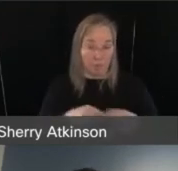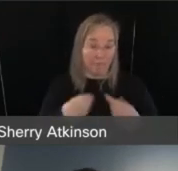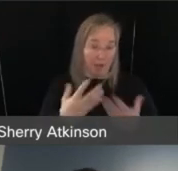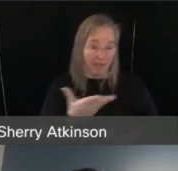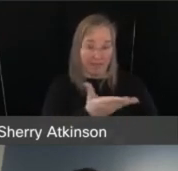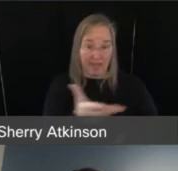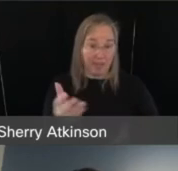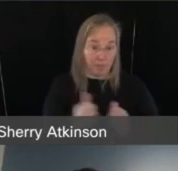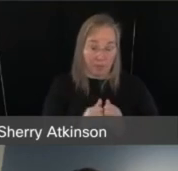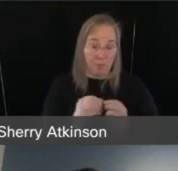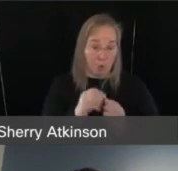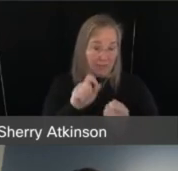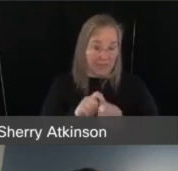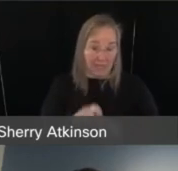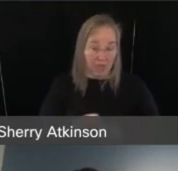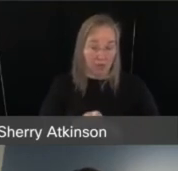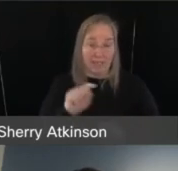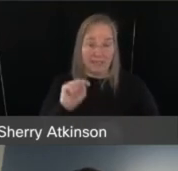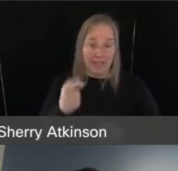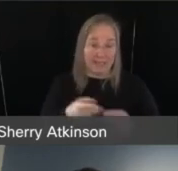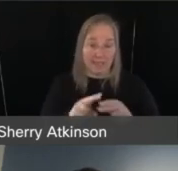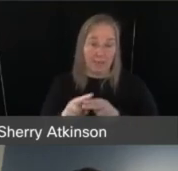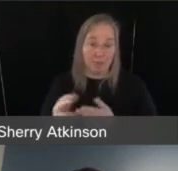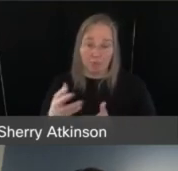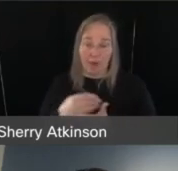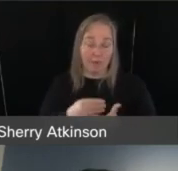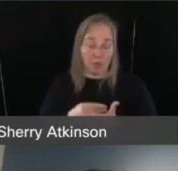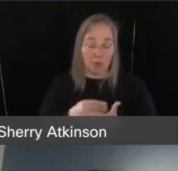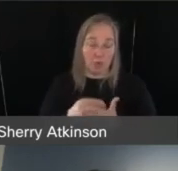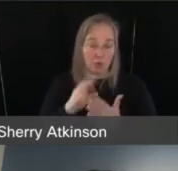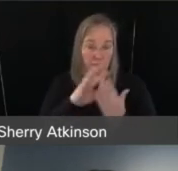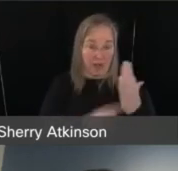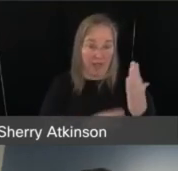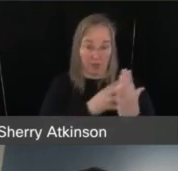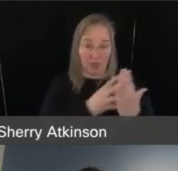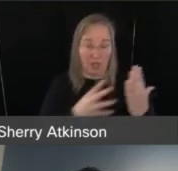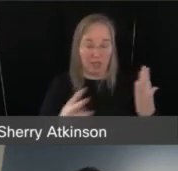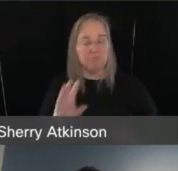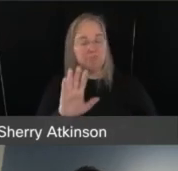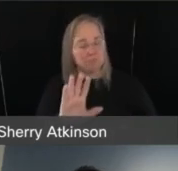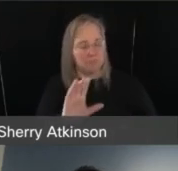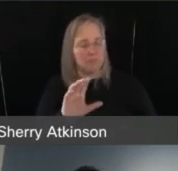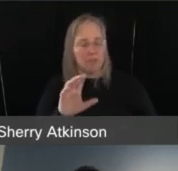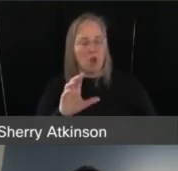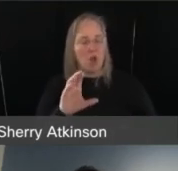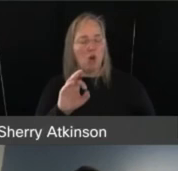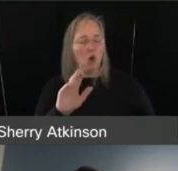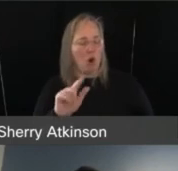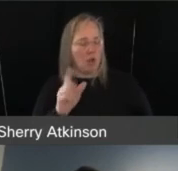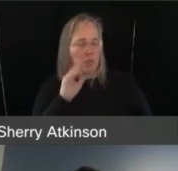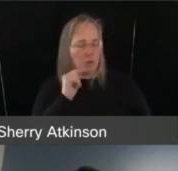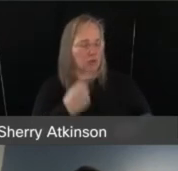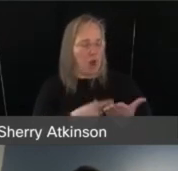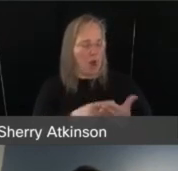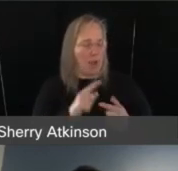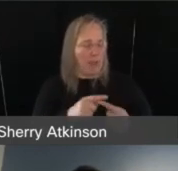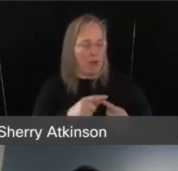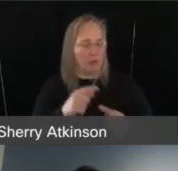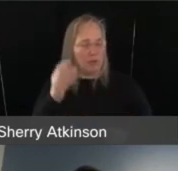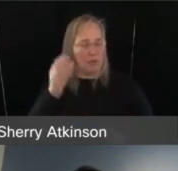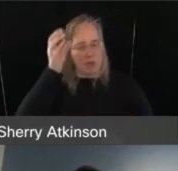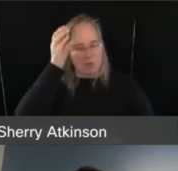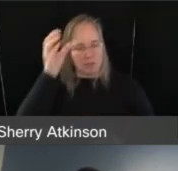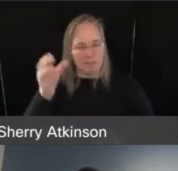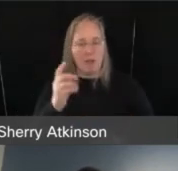detailed tax increment revenue spreadsheet. Carl, let me just talk about a concept. And also, we do have colleagues from 101 from